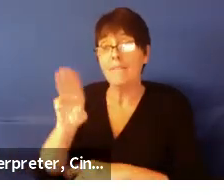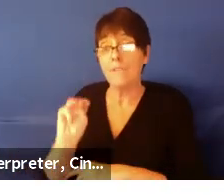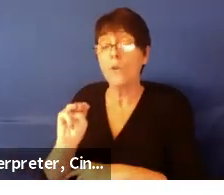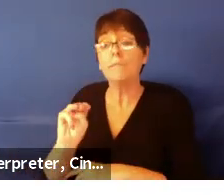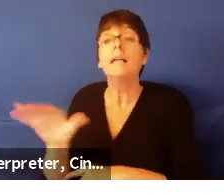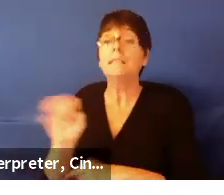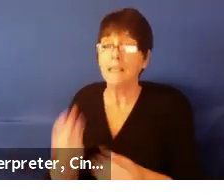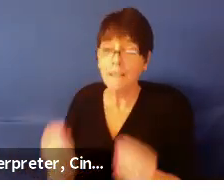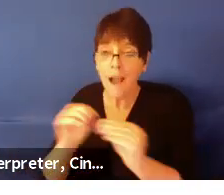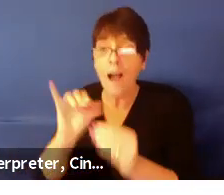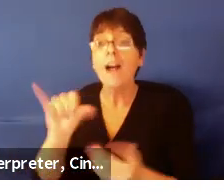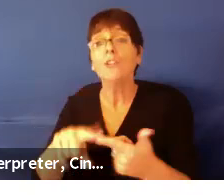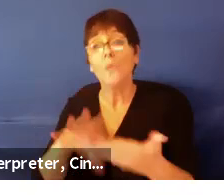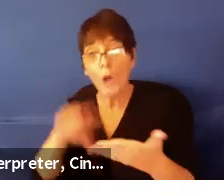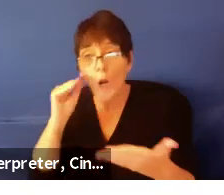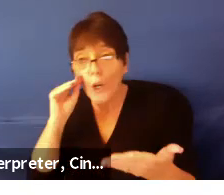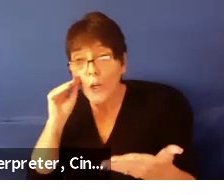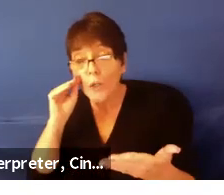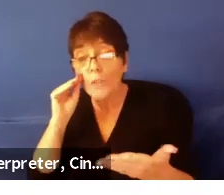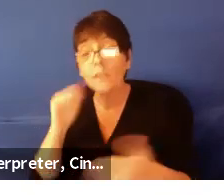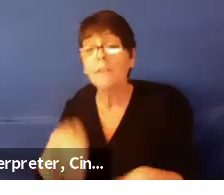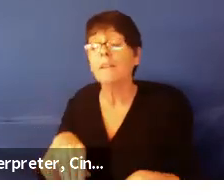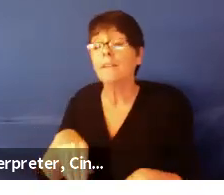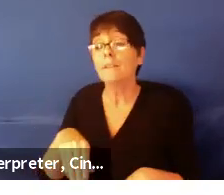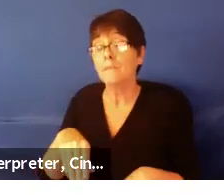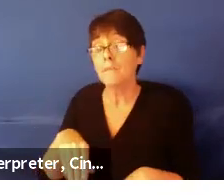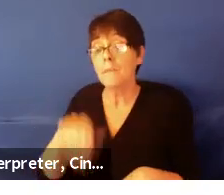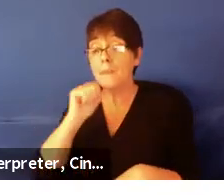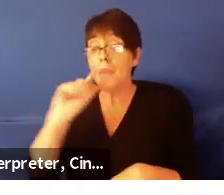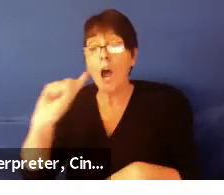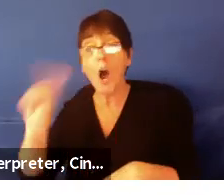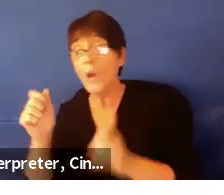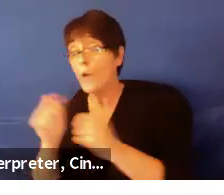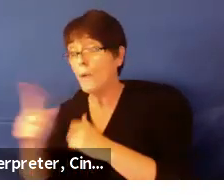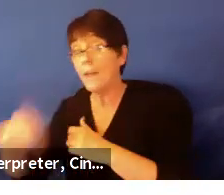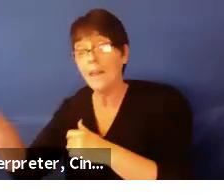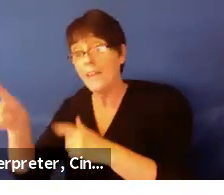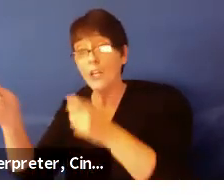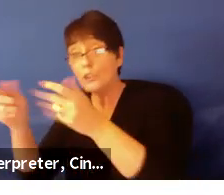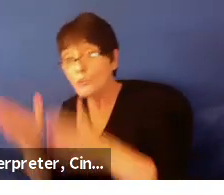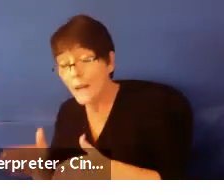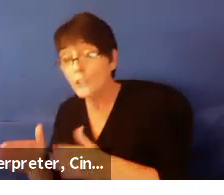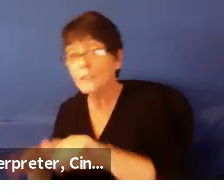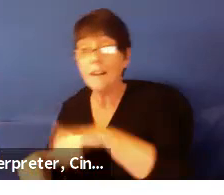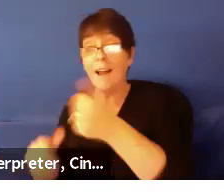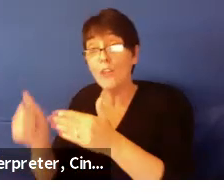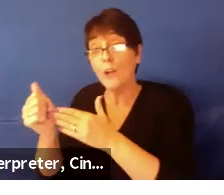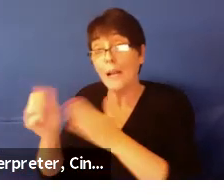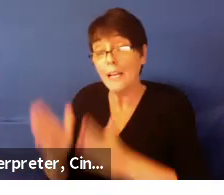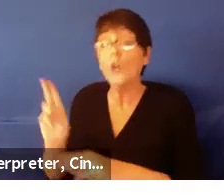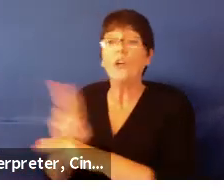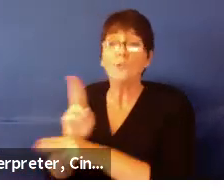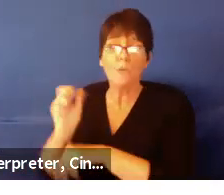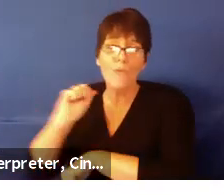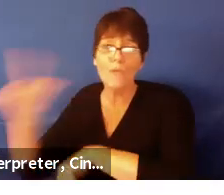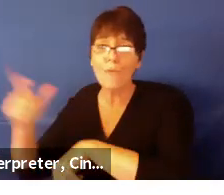some learning. And especially not so much with the job directors and other leaders that use it all the time,